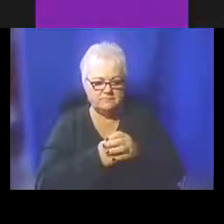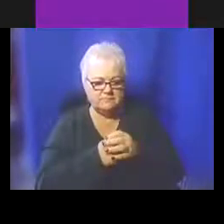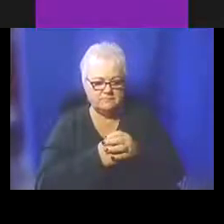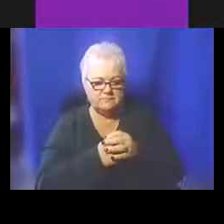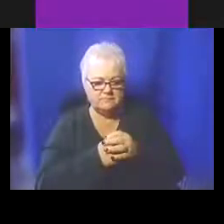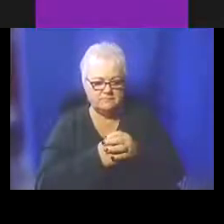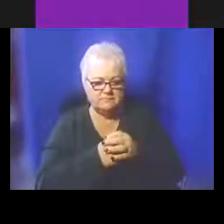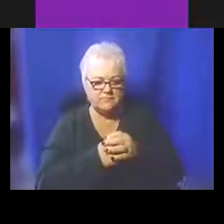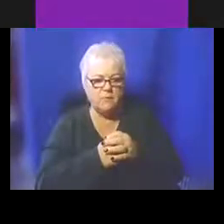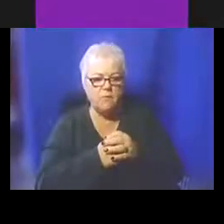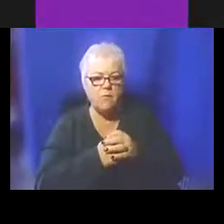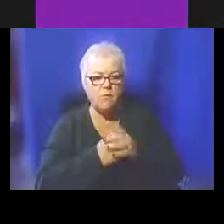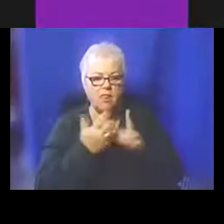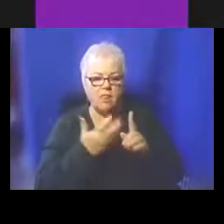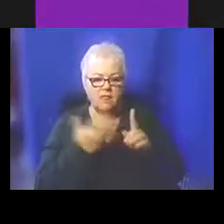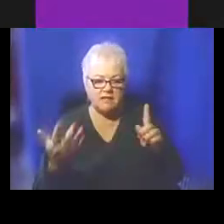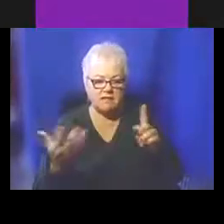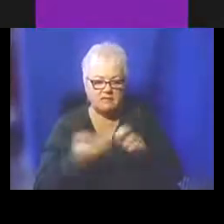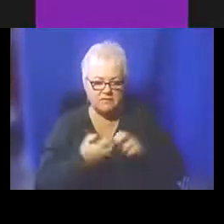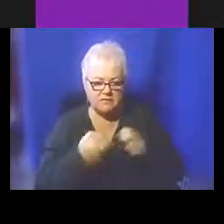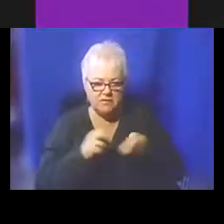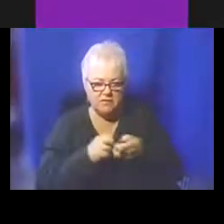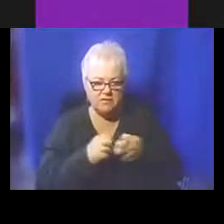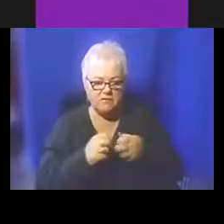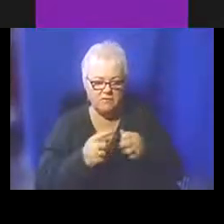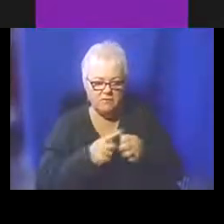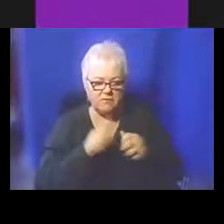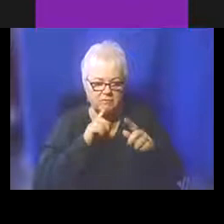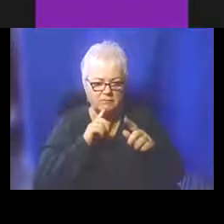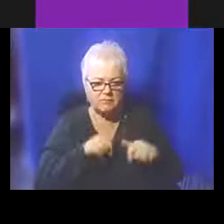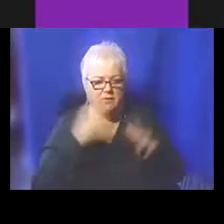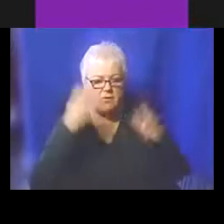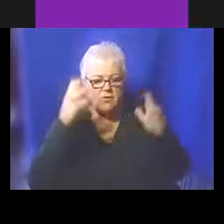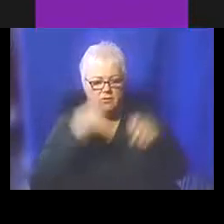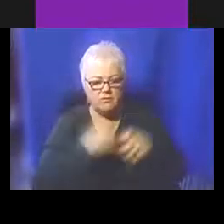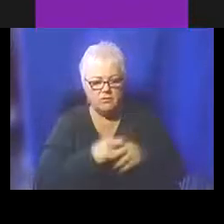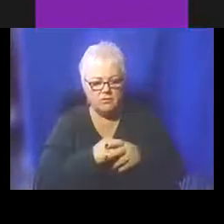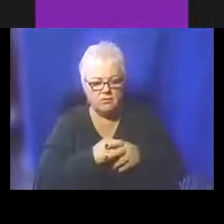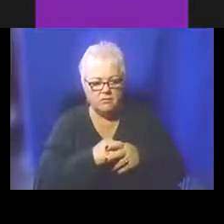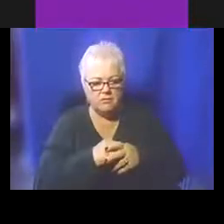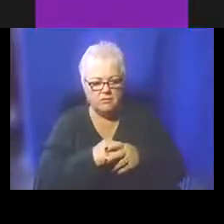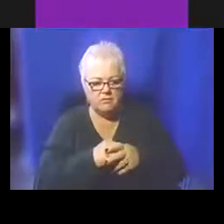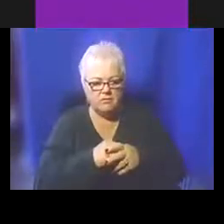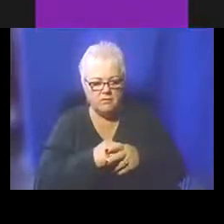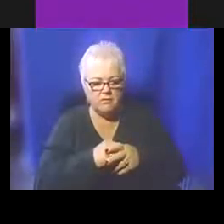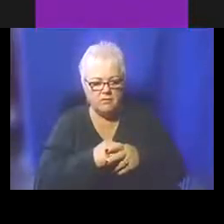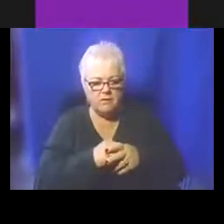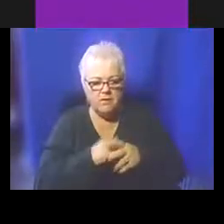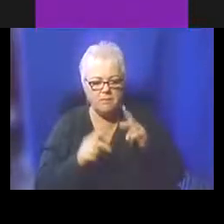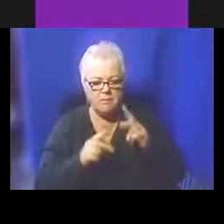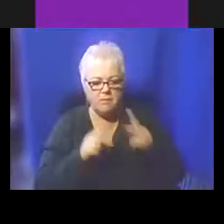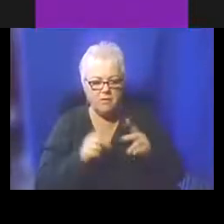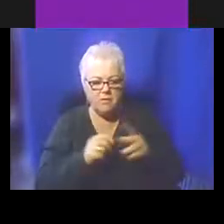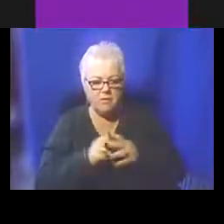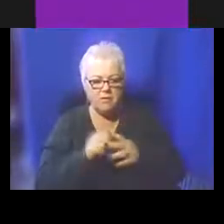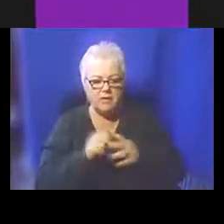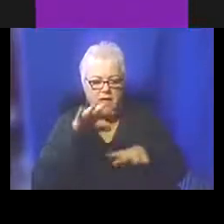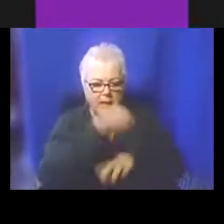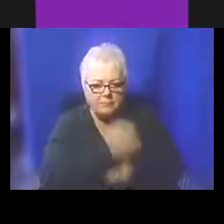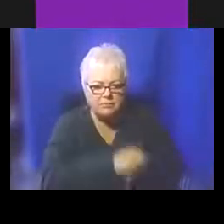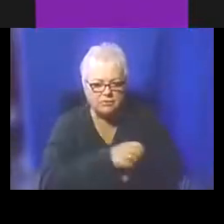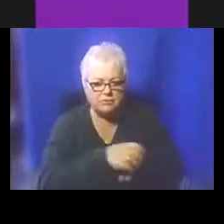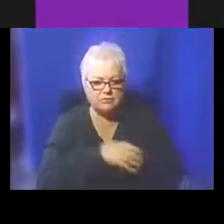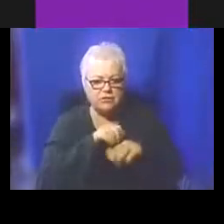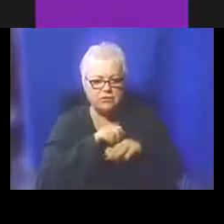One of the things that's difficult for people is their first response is, oh my God, that happened so long ago. We're talking about people being captured,